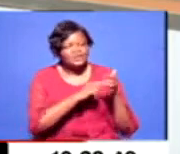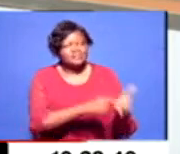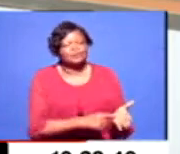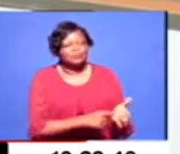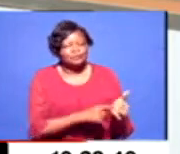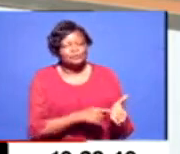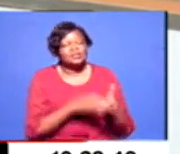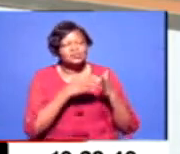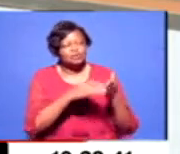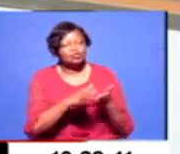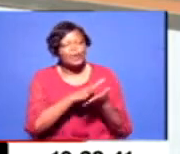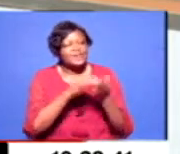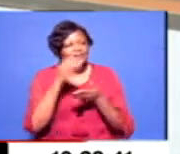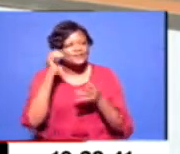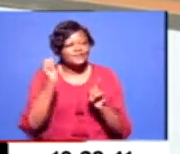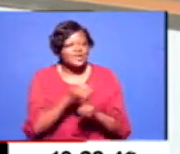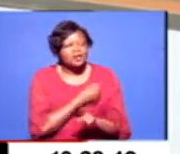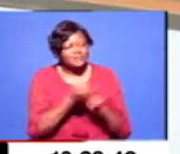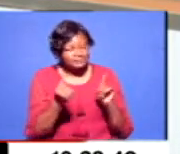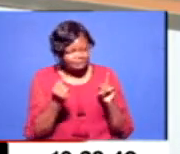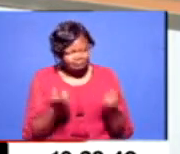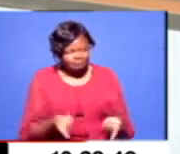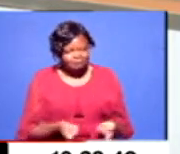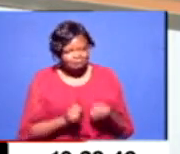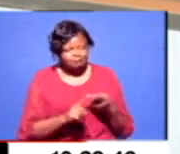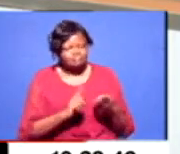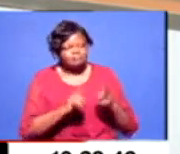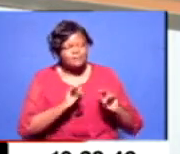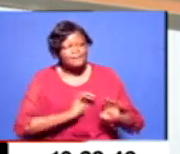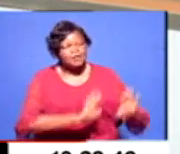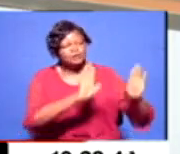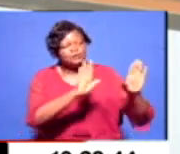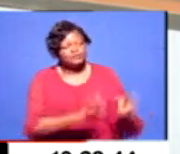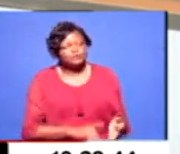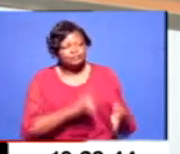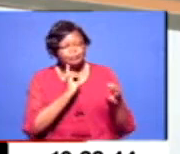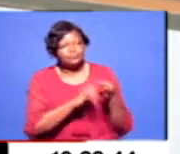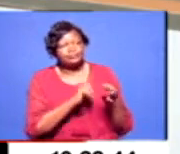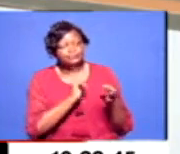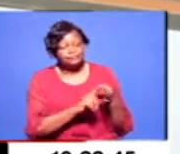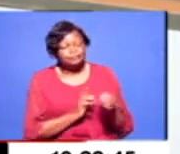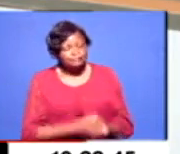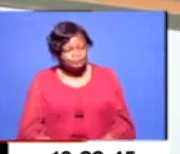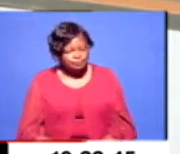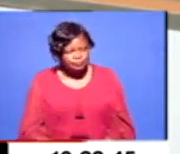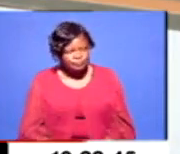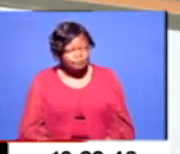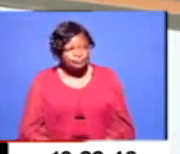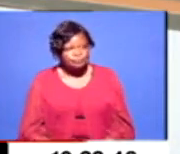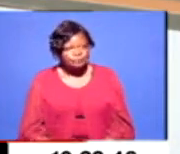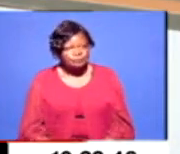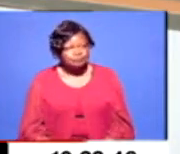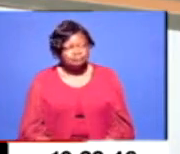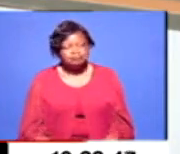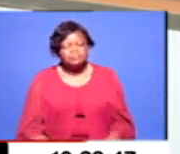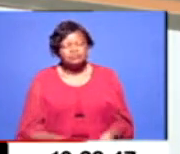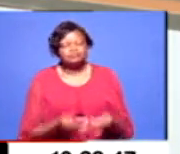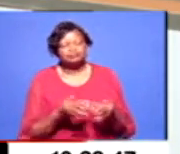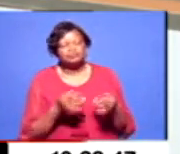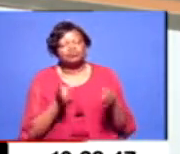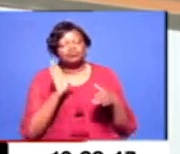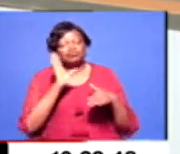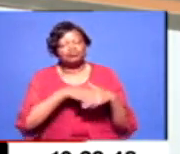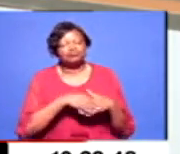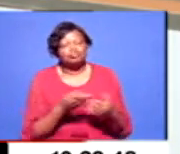also have to look at the abandonment. Others are abandoned. We have to look at the matters, sanitary pads. We have to